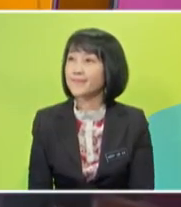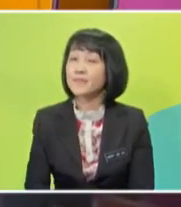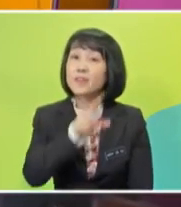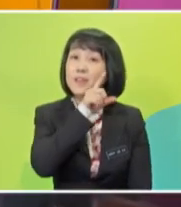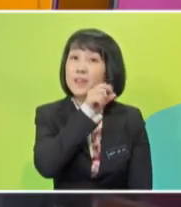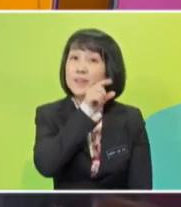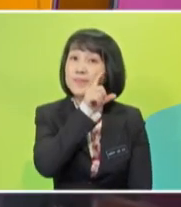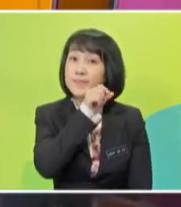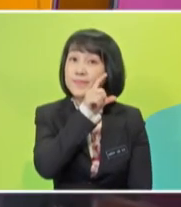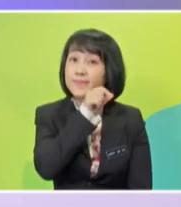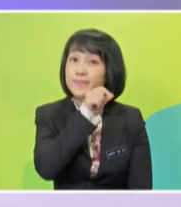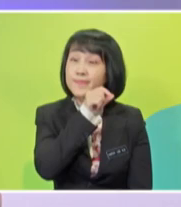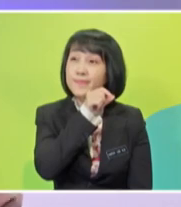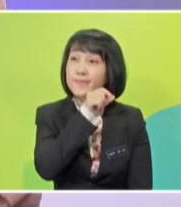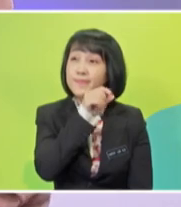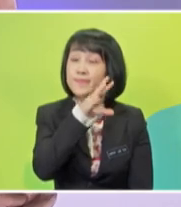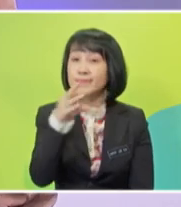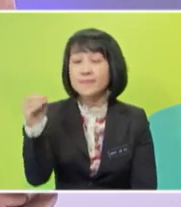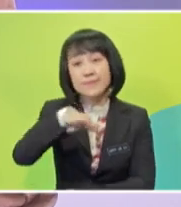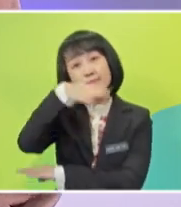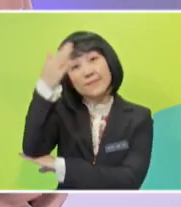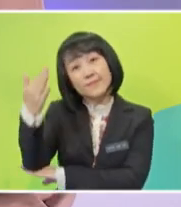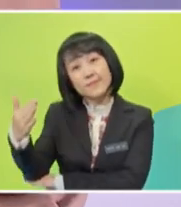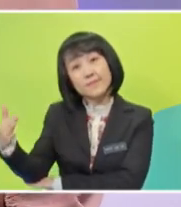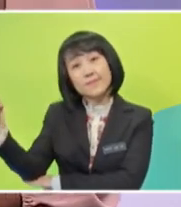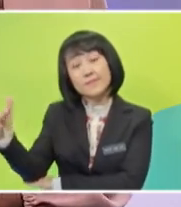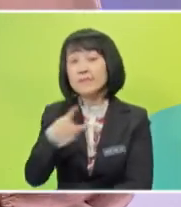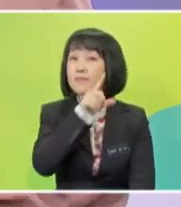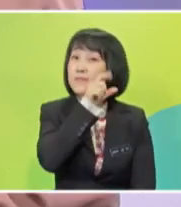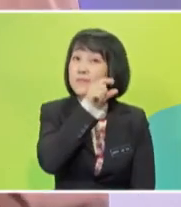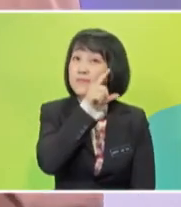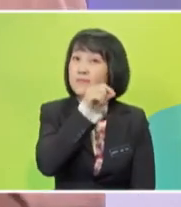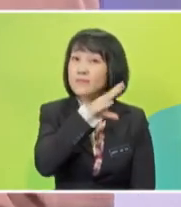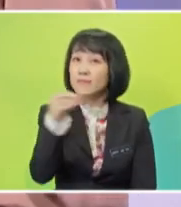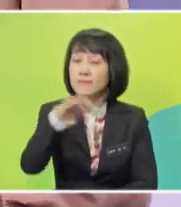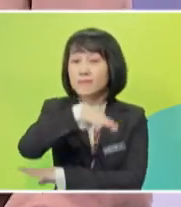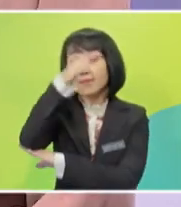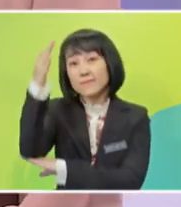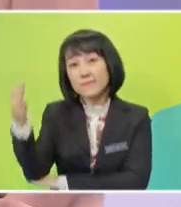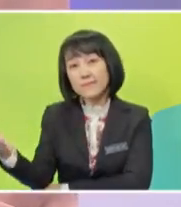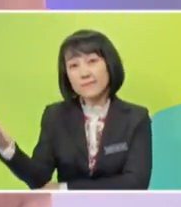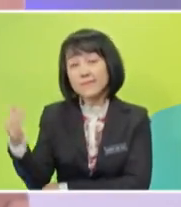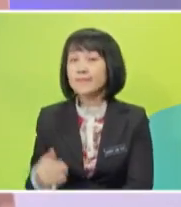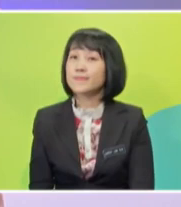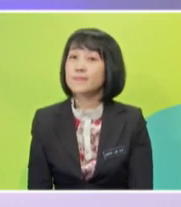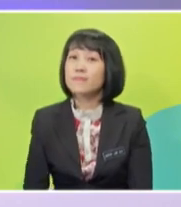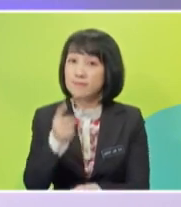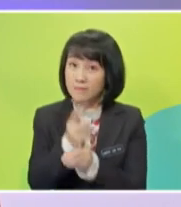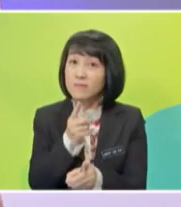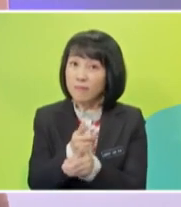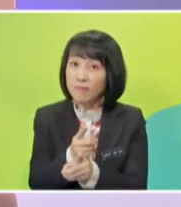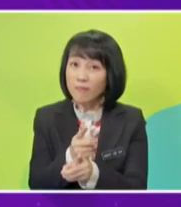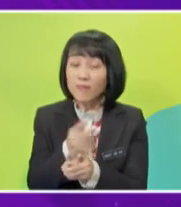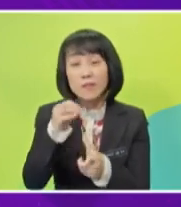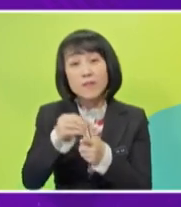this one? We have got parrot and mountains. Parrot and mountains. Is this correct or is